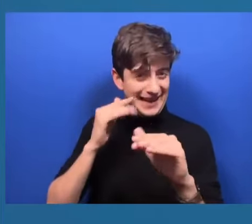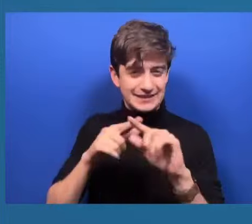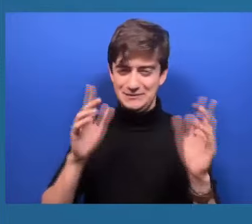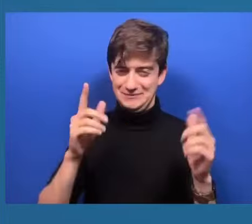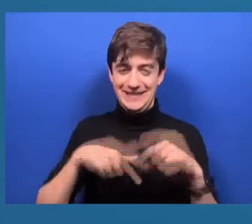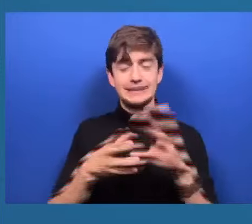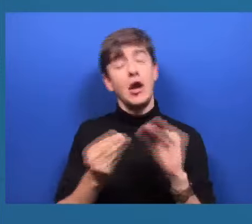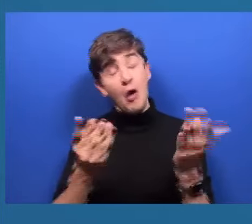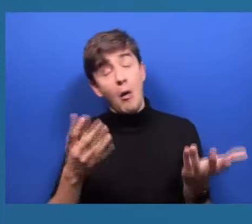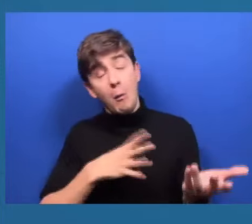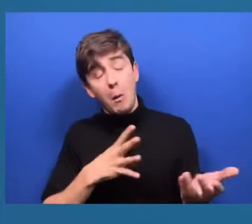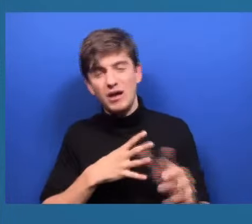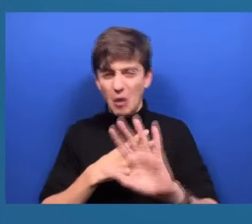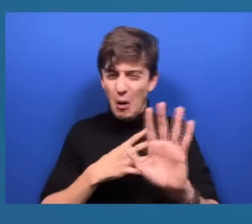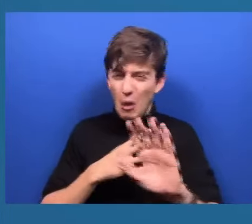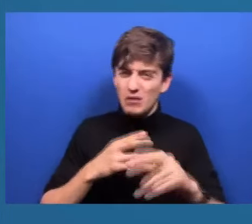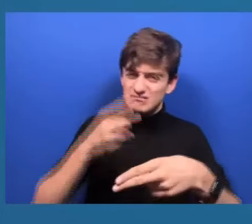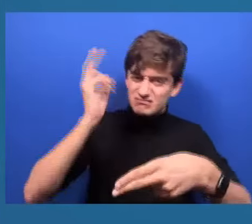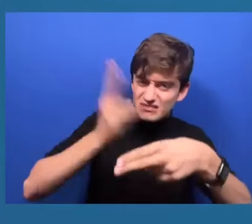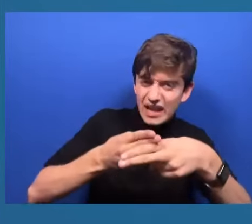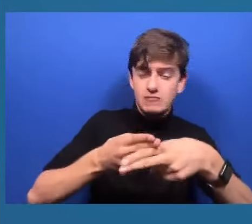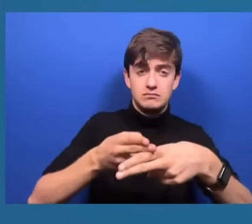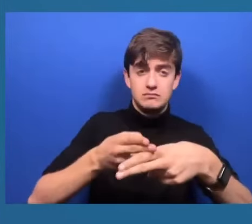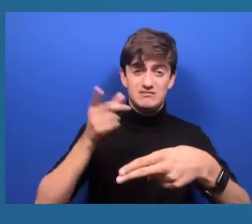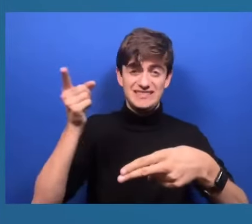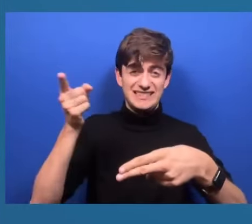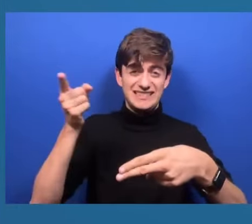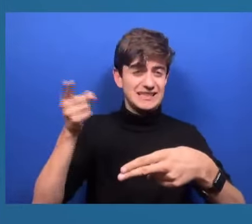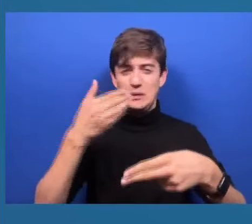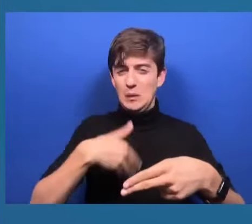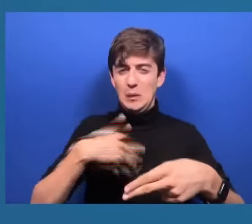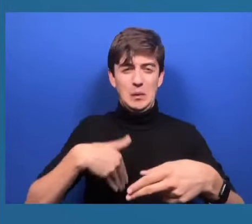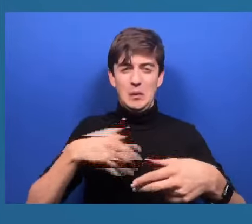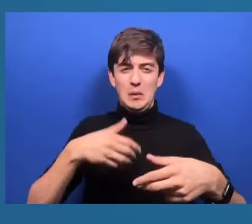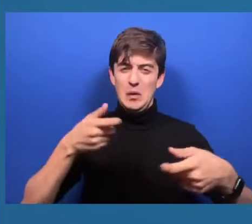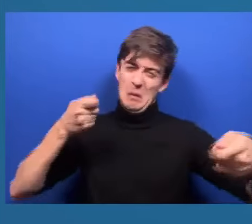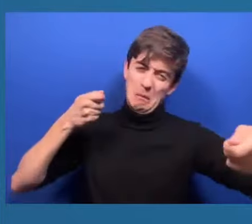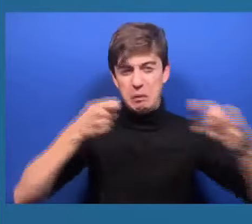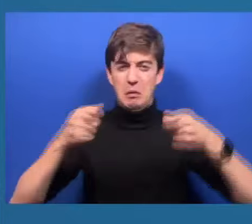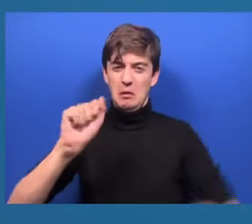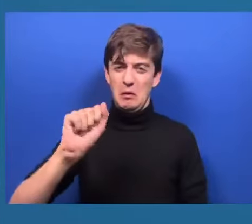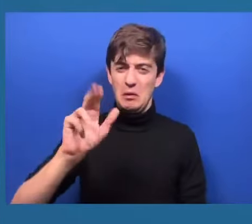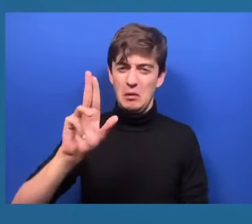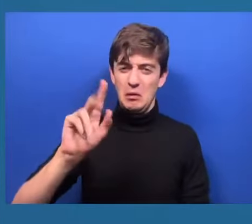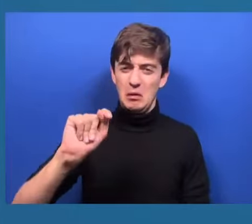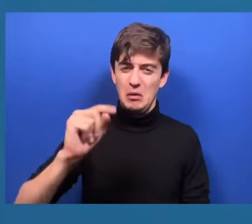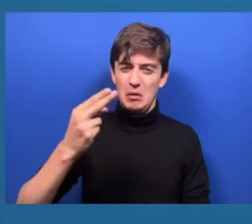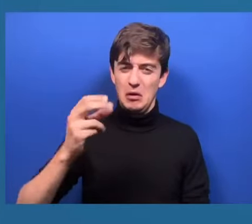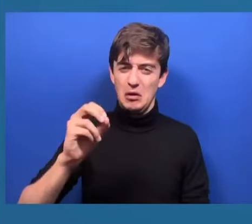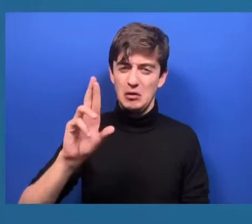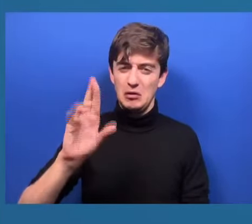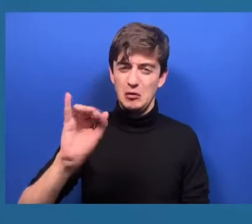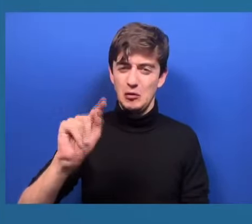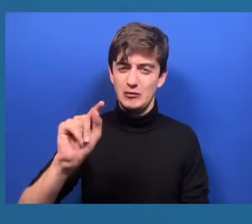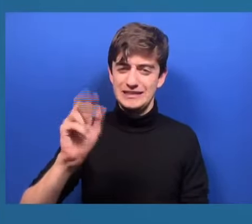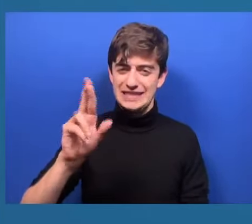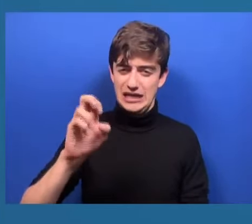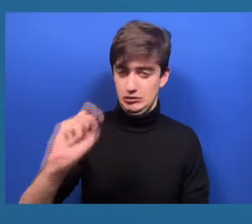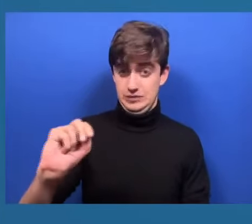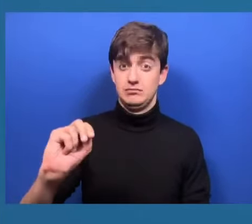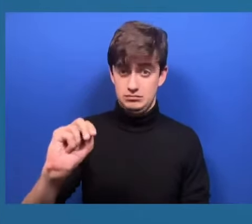We have to call it what it is. This is an authoritarian administration. And we, the people, will not stand for